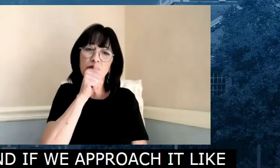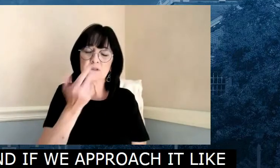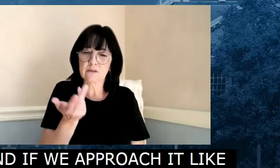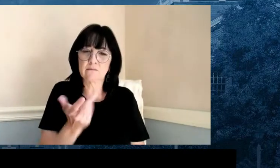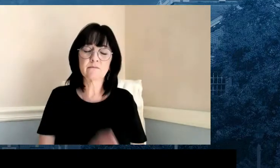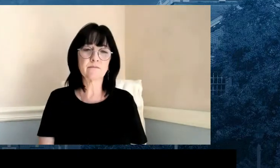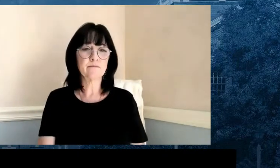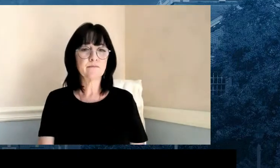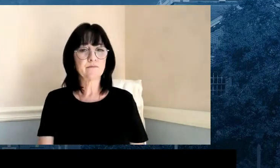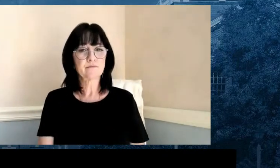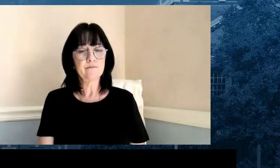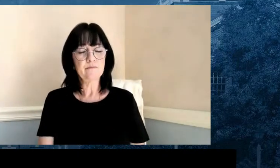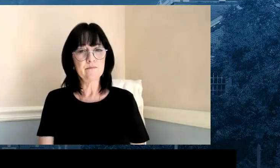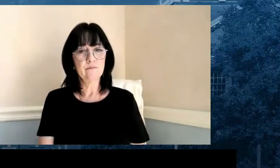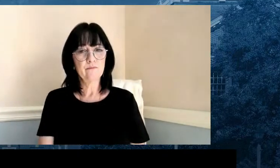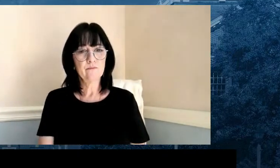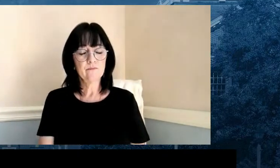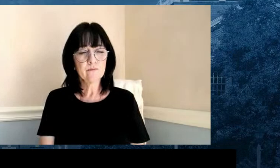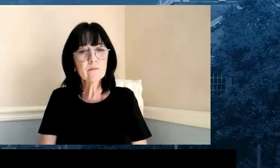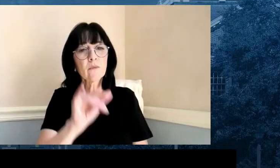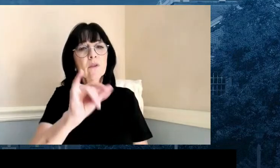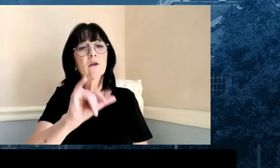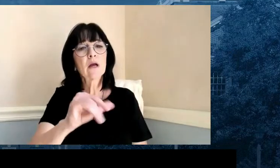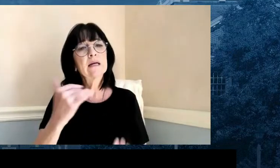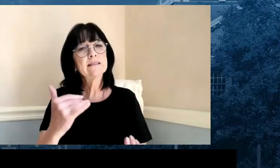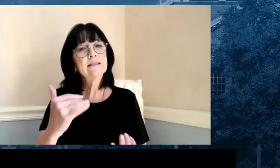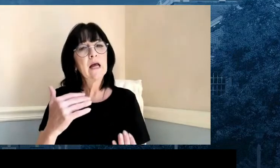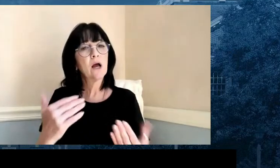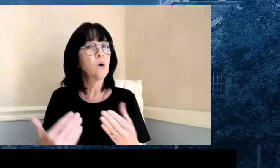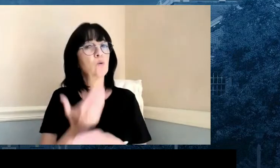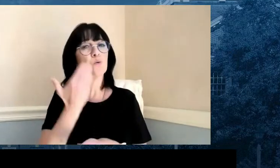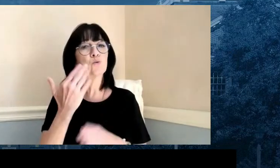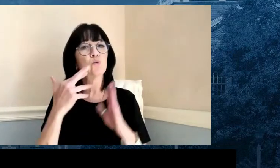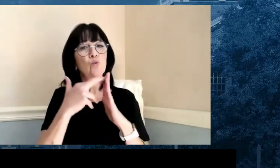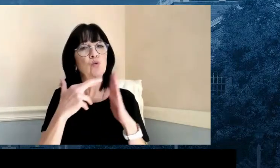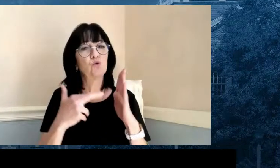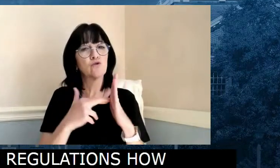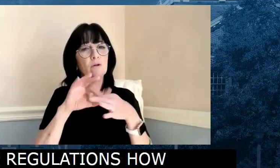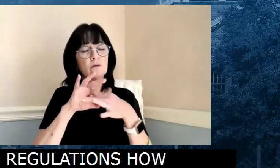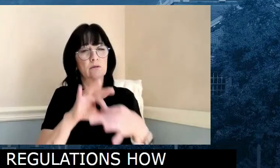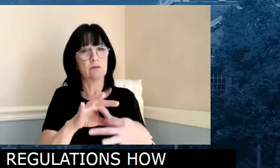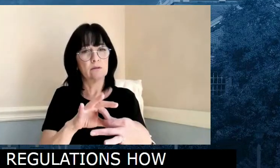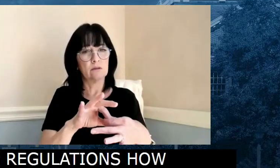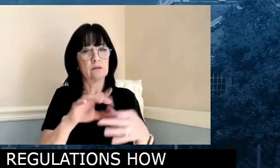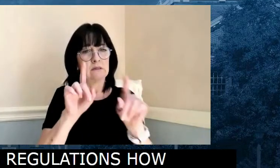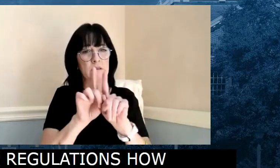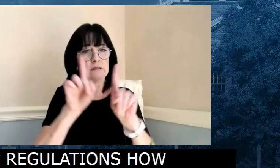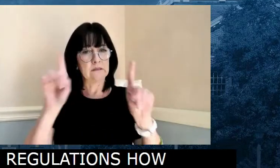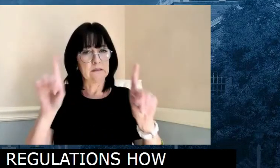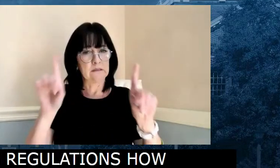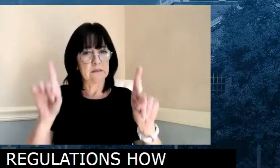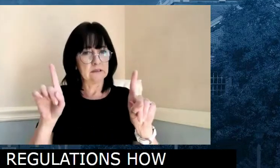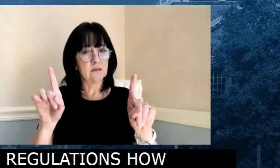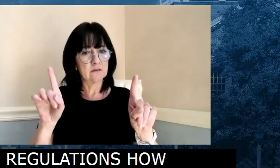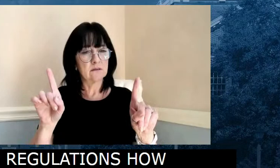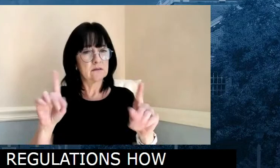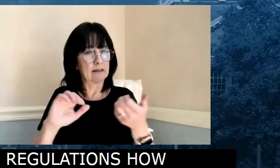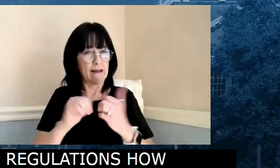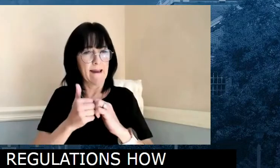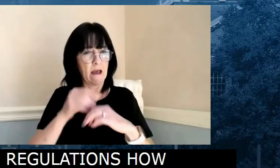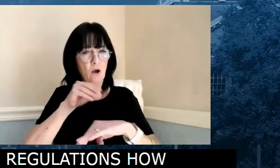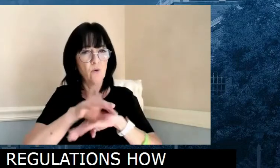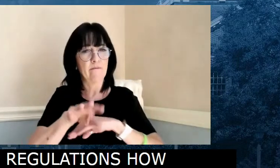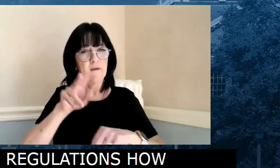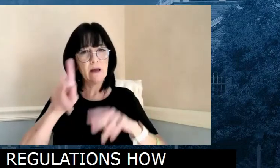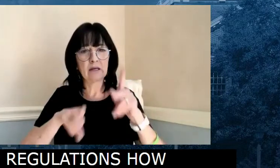And then for the new distancing regulations, how should that affect those who are partially vaccinated or